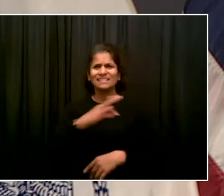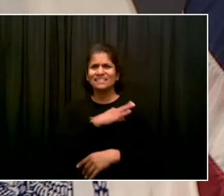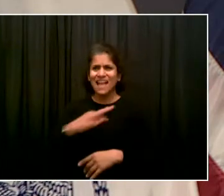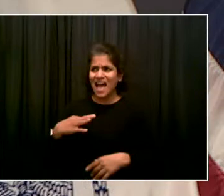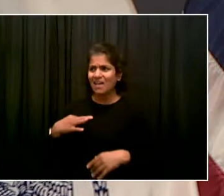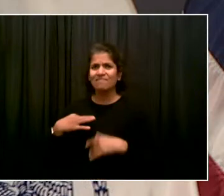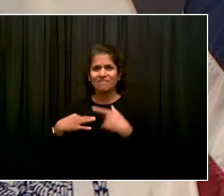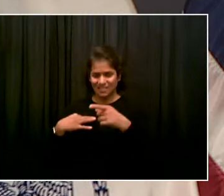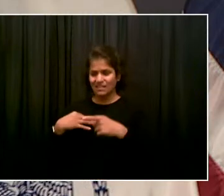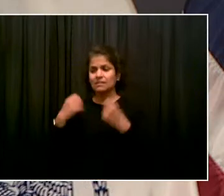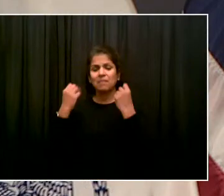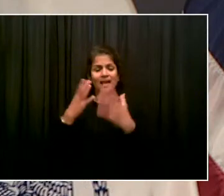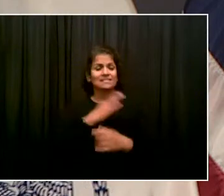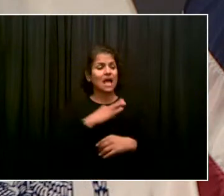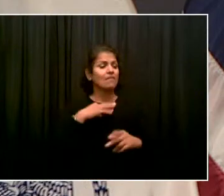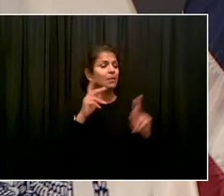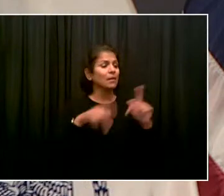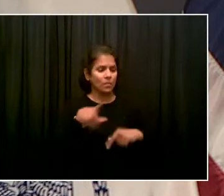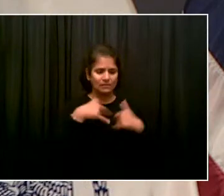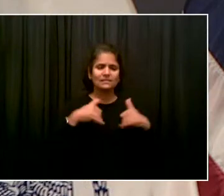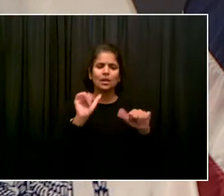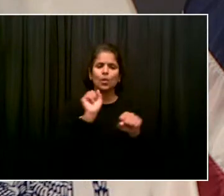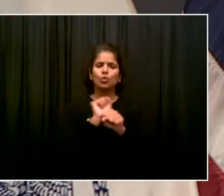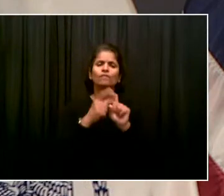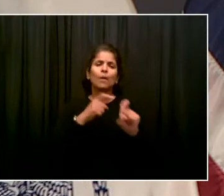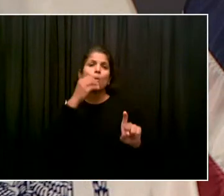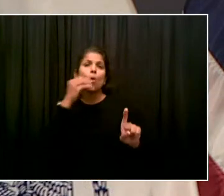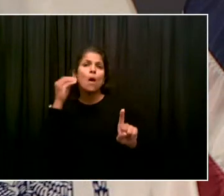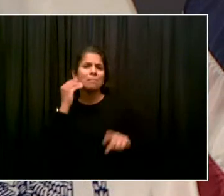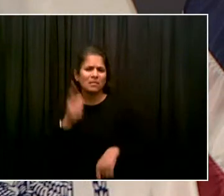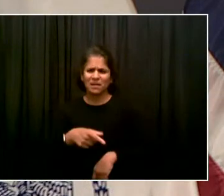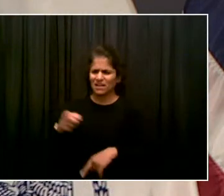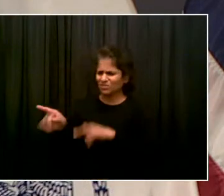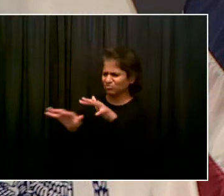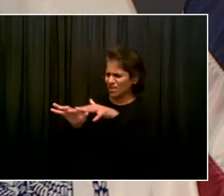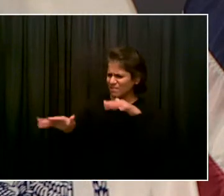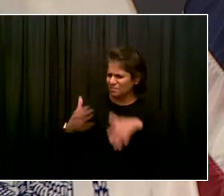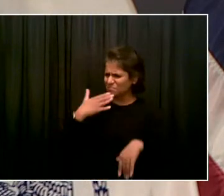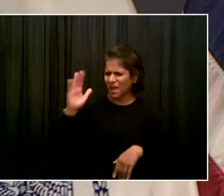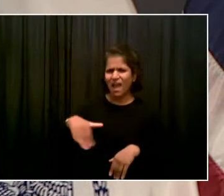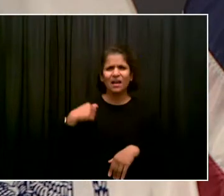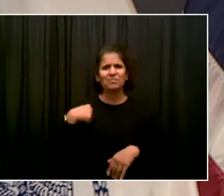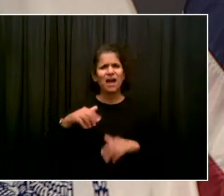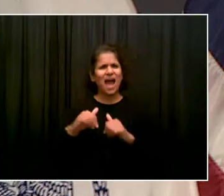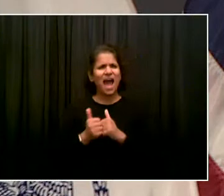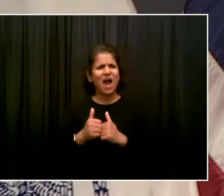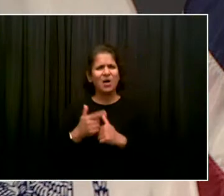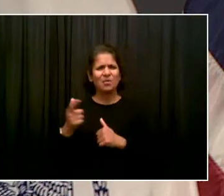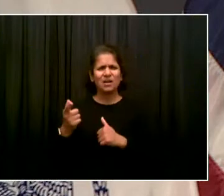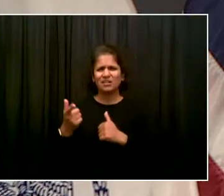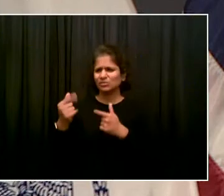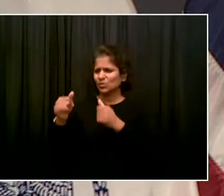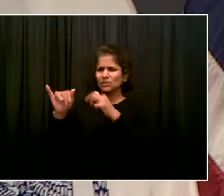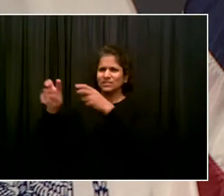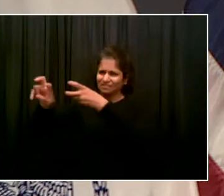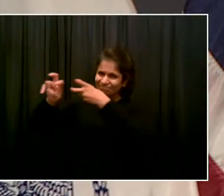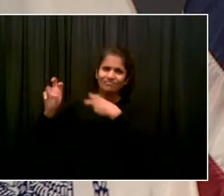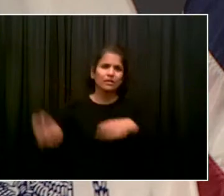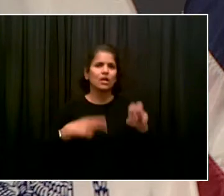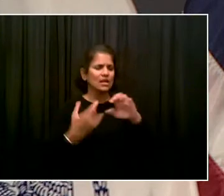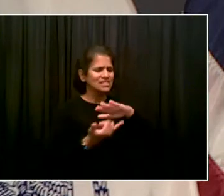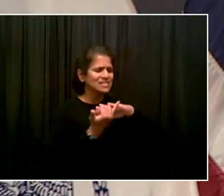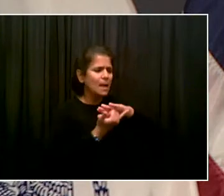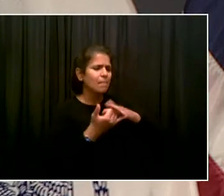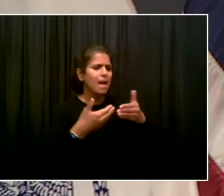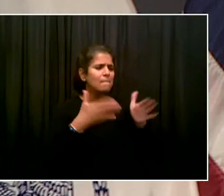be a while away. What will it take to see harsher traffic restrictions coming into Manhattan,